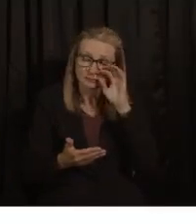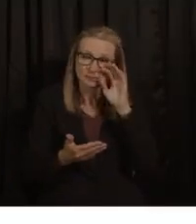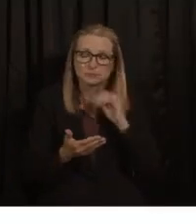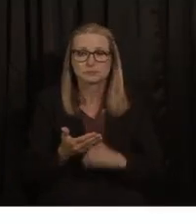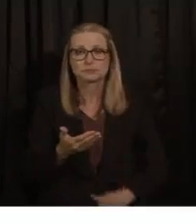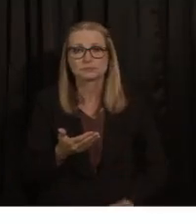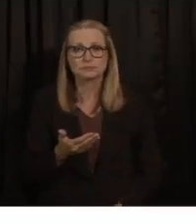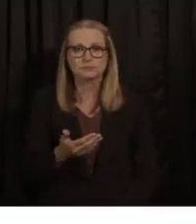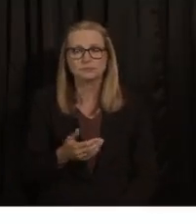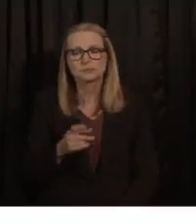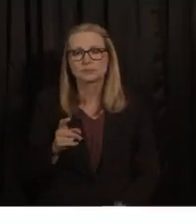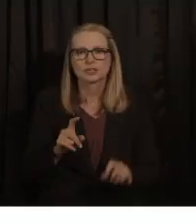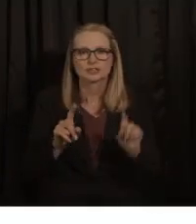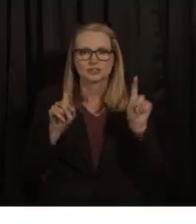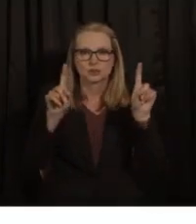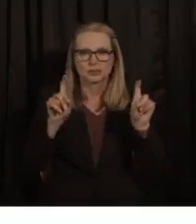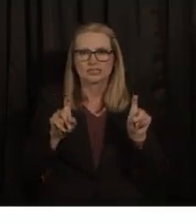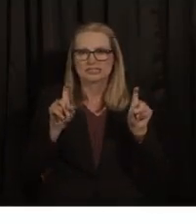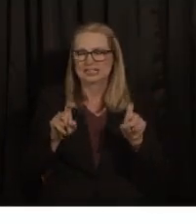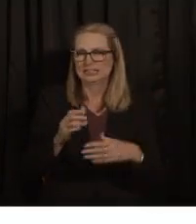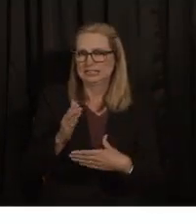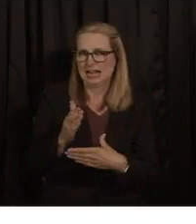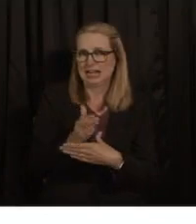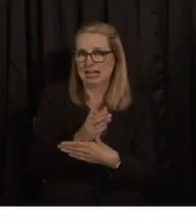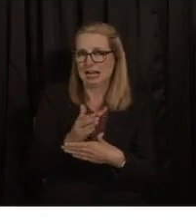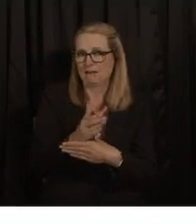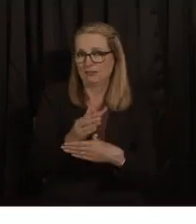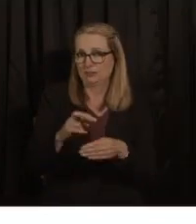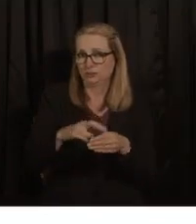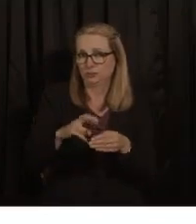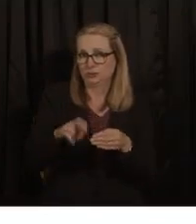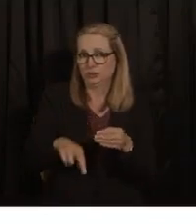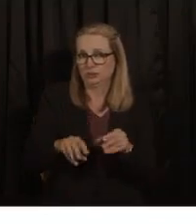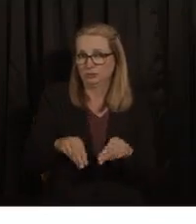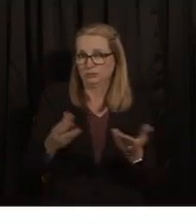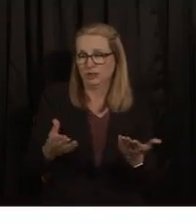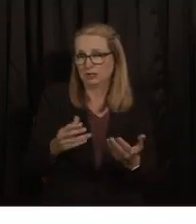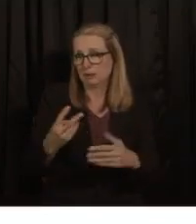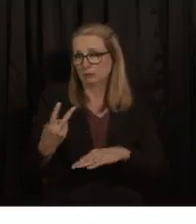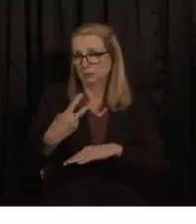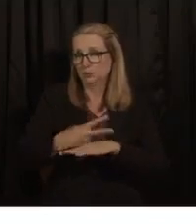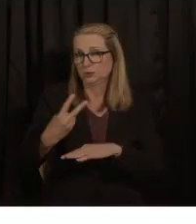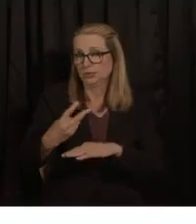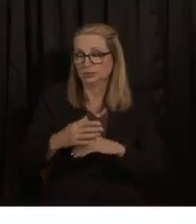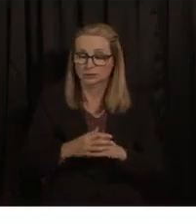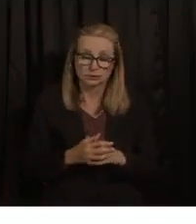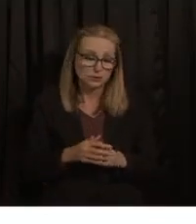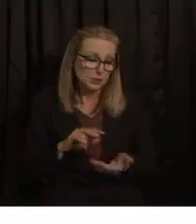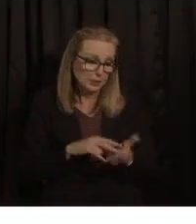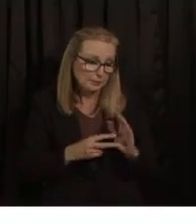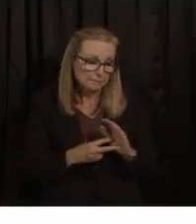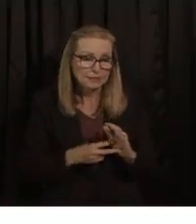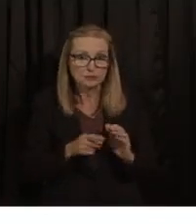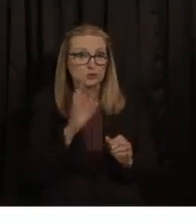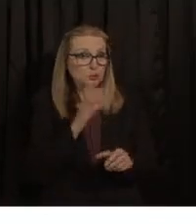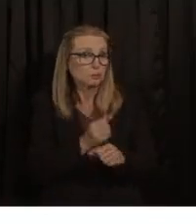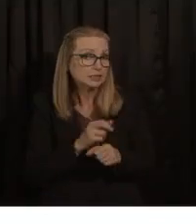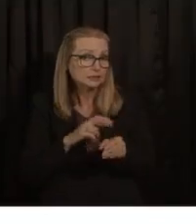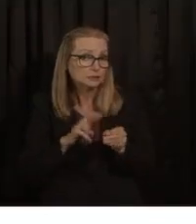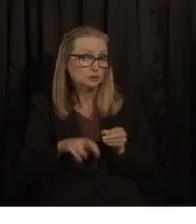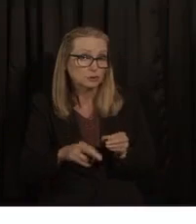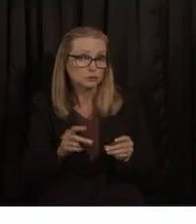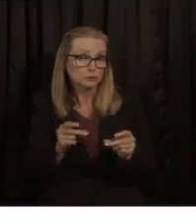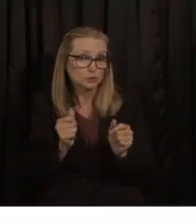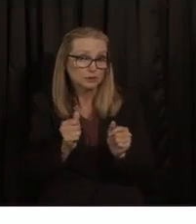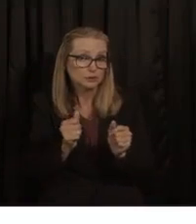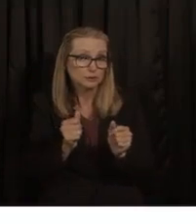Testing currently is running a turnaround time on average in Colorado around 2 days, meaning that patients should receive their test results quickly. When